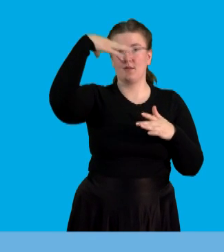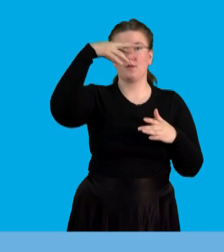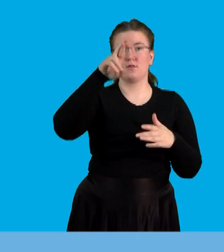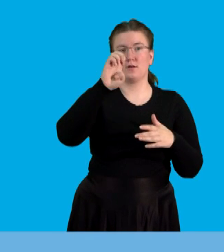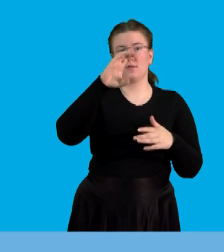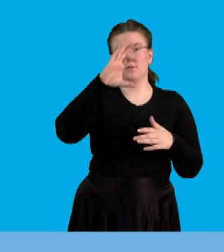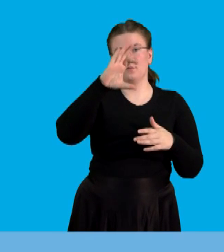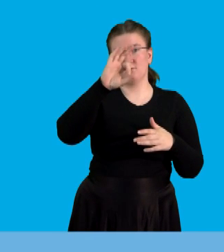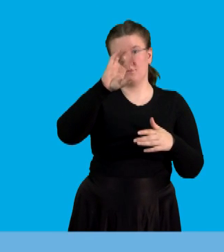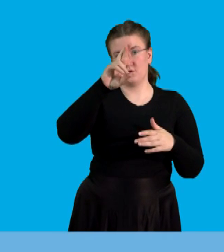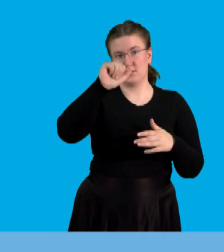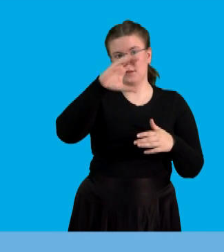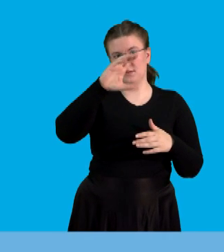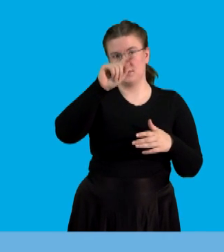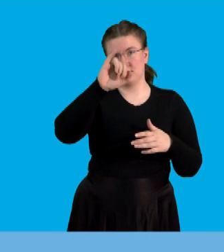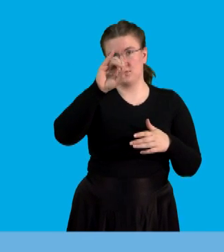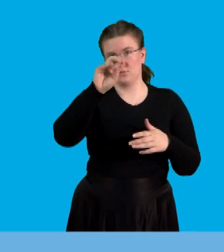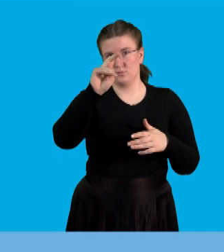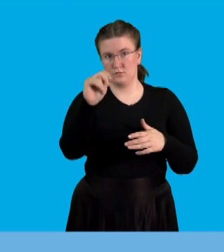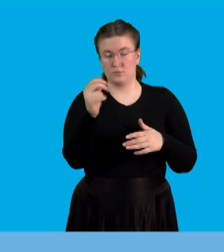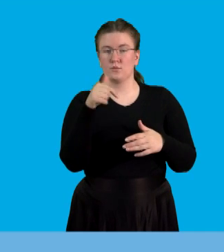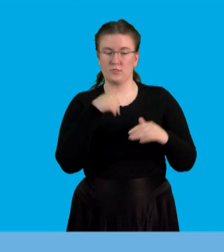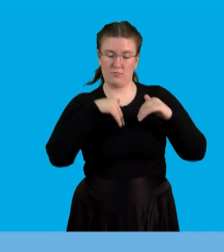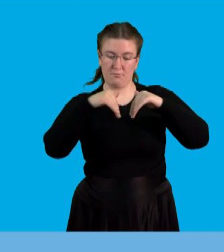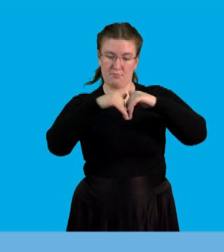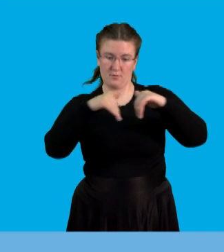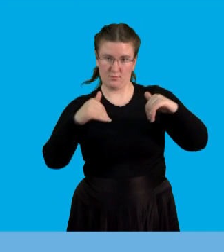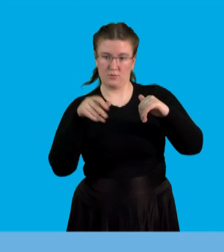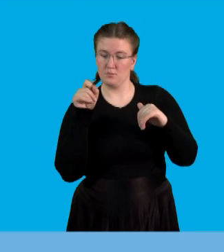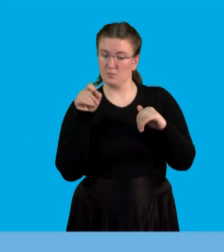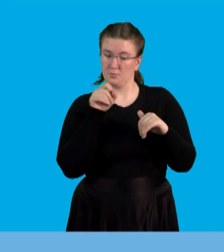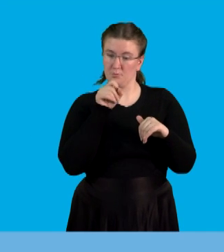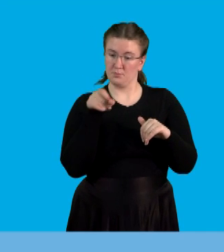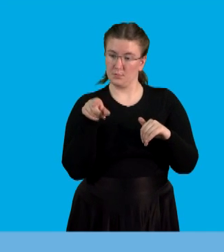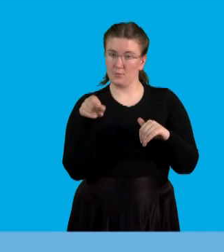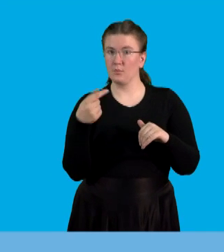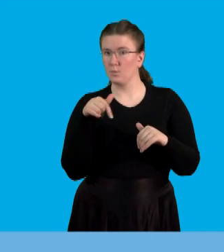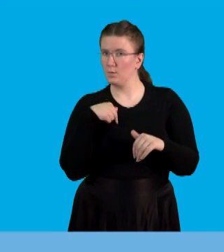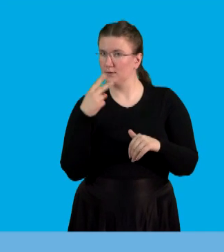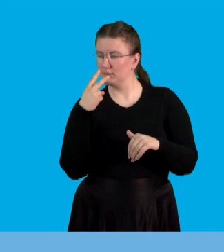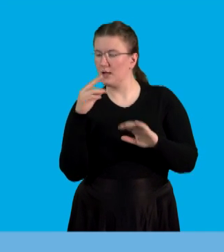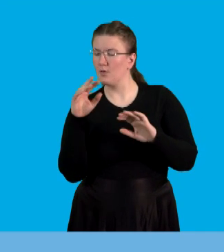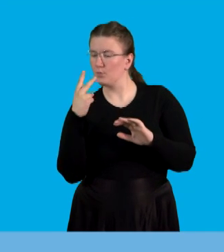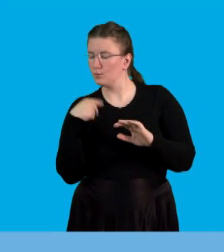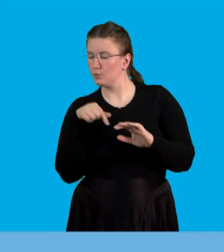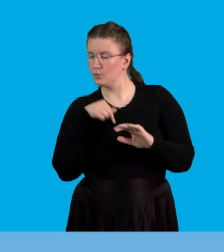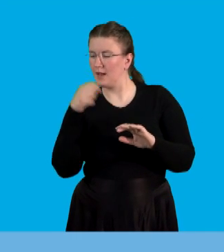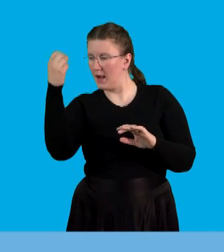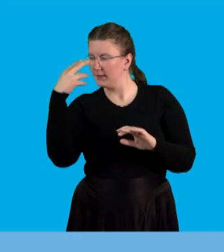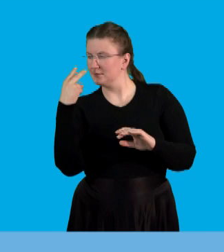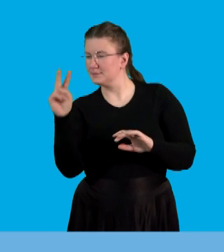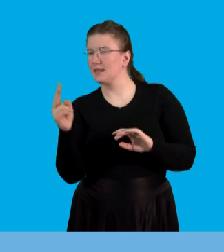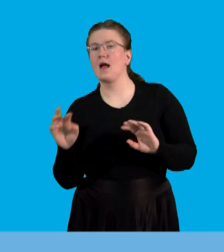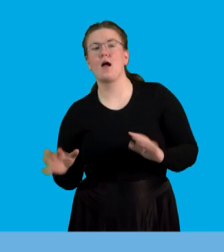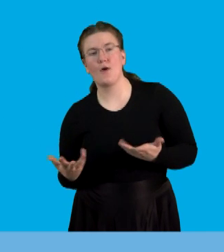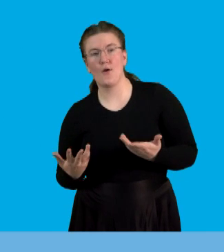refraction of light, and then you're going to break it into two concepts where you're going to start by looking at how we see light, and then